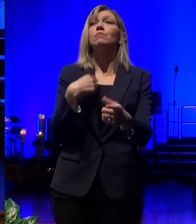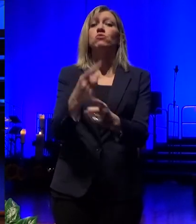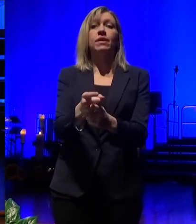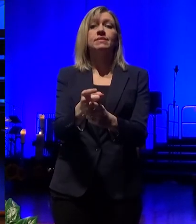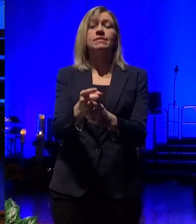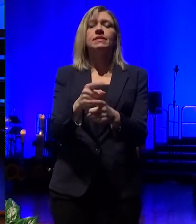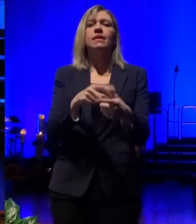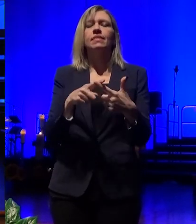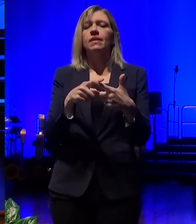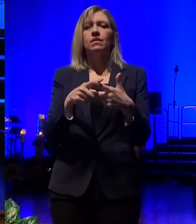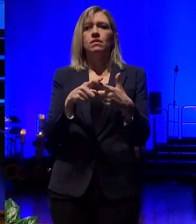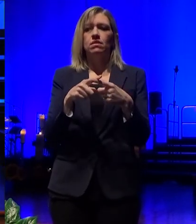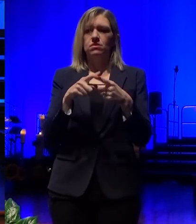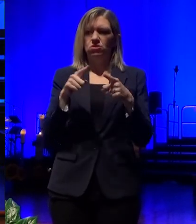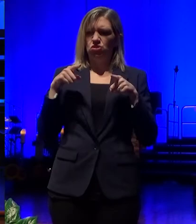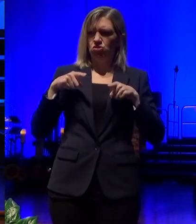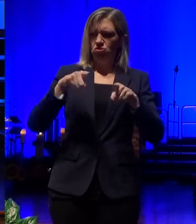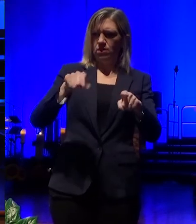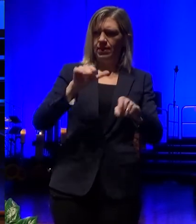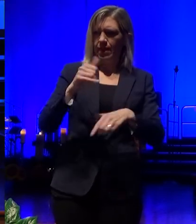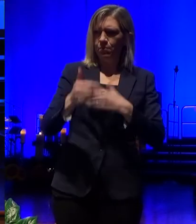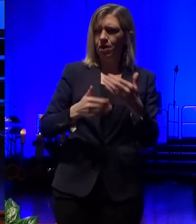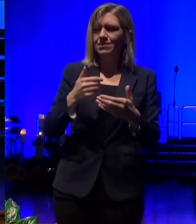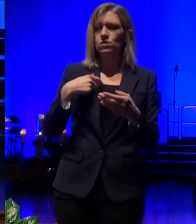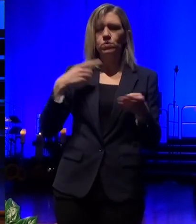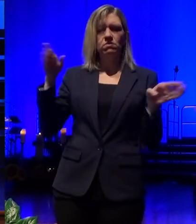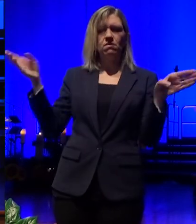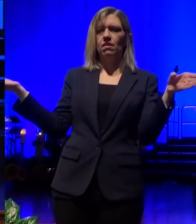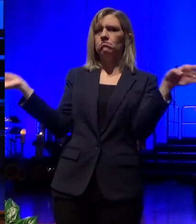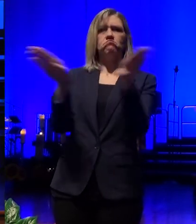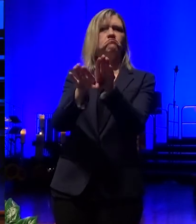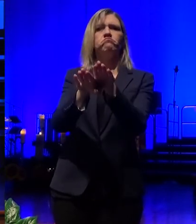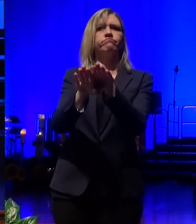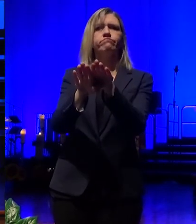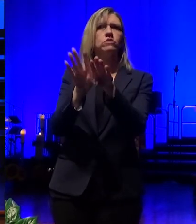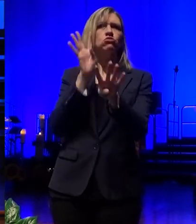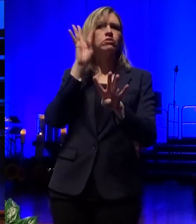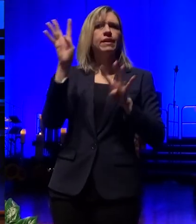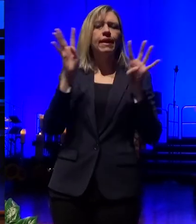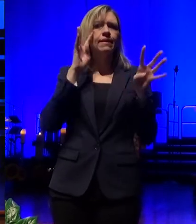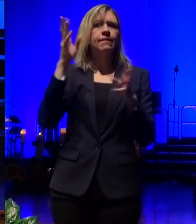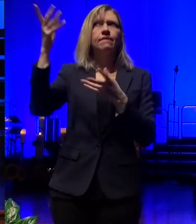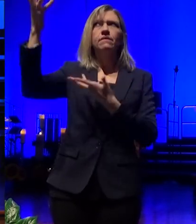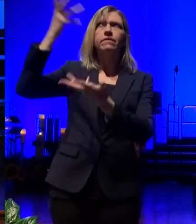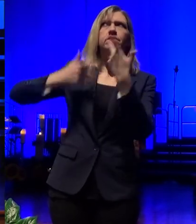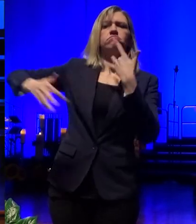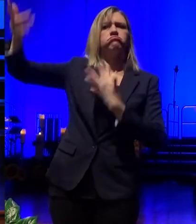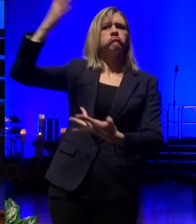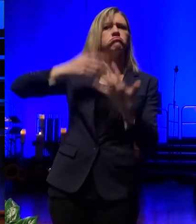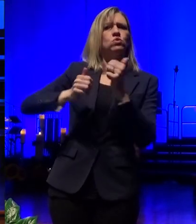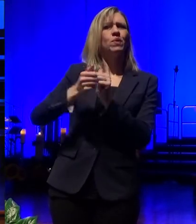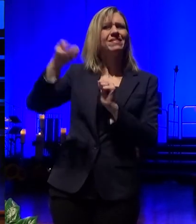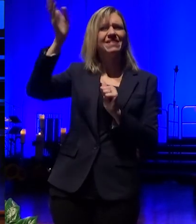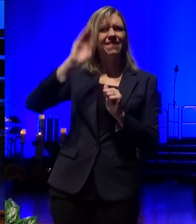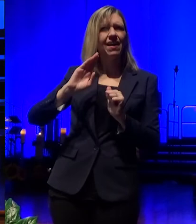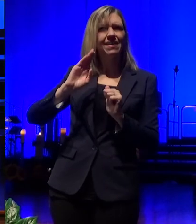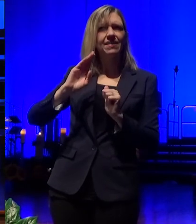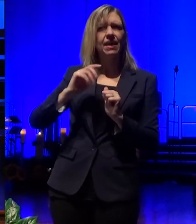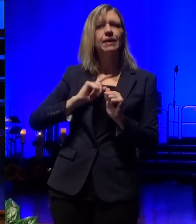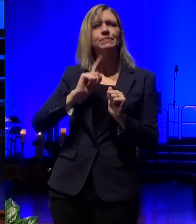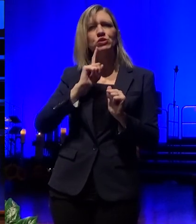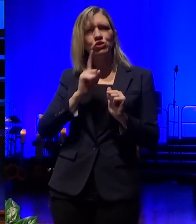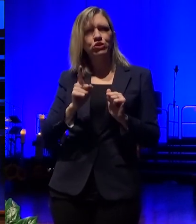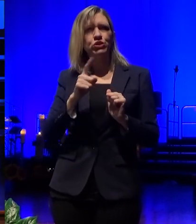shut ourselves out from the creative flow of the divine. I'm sure we all